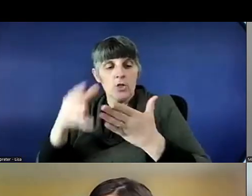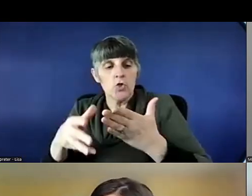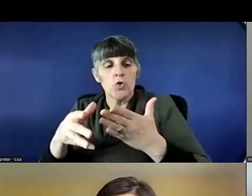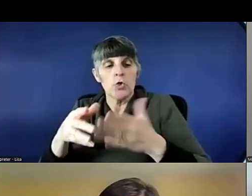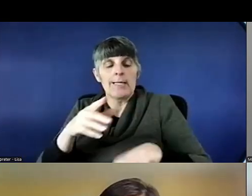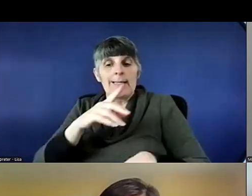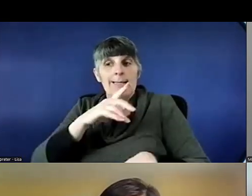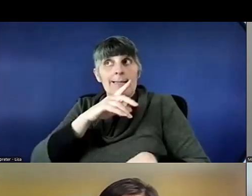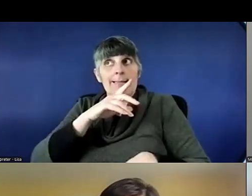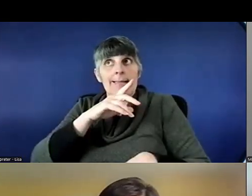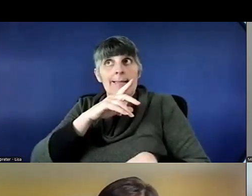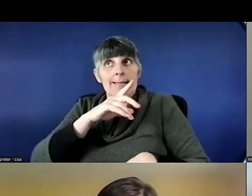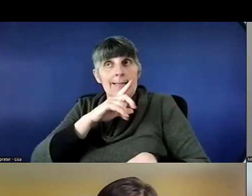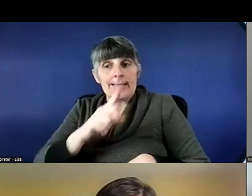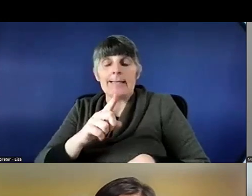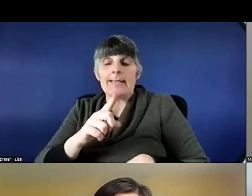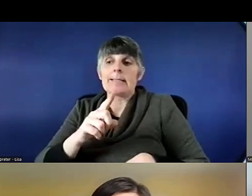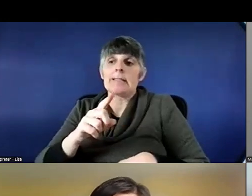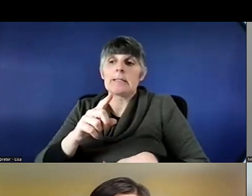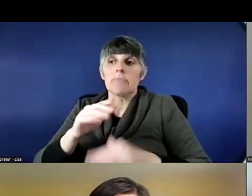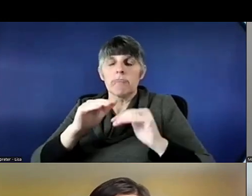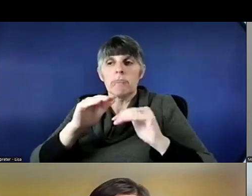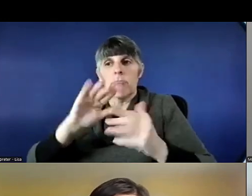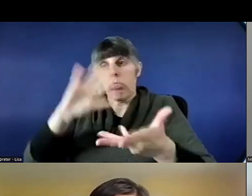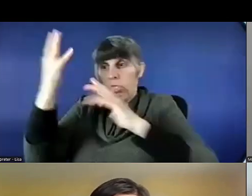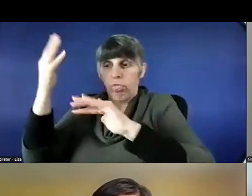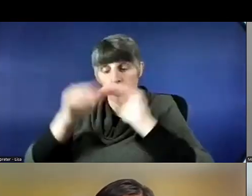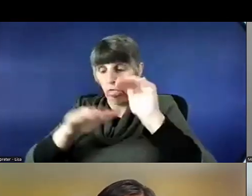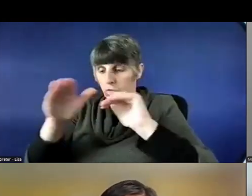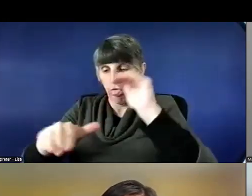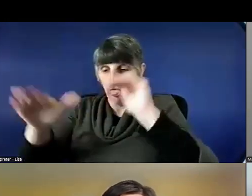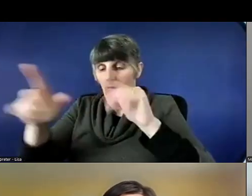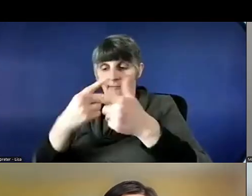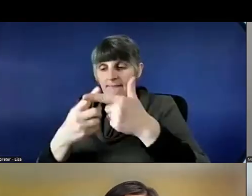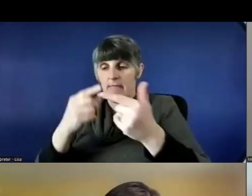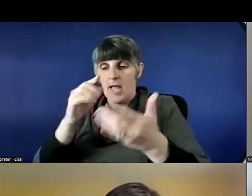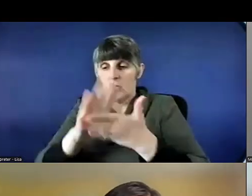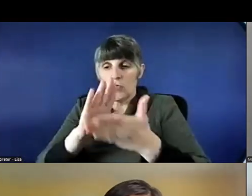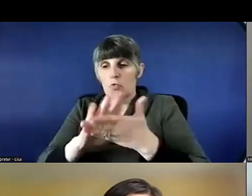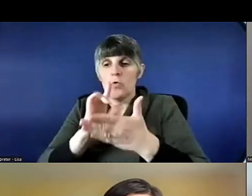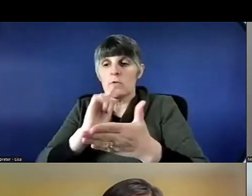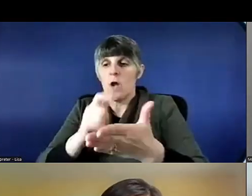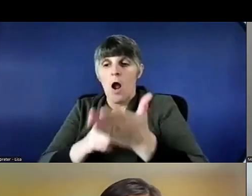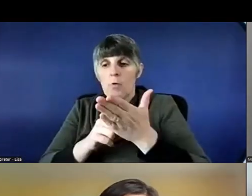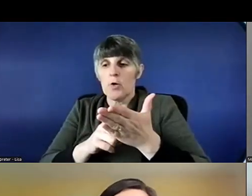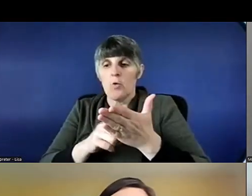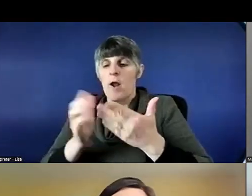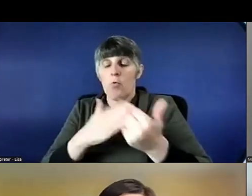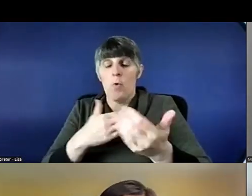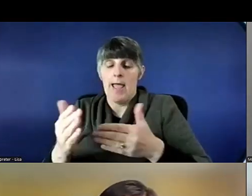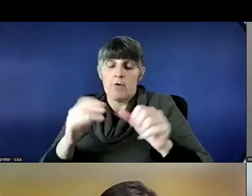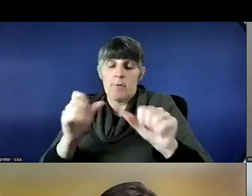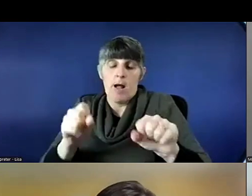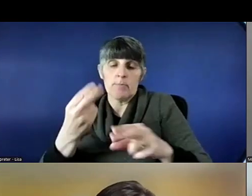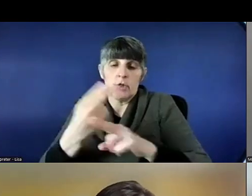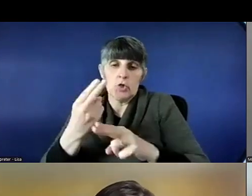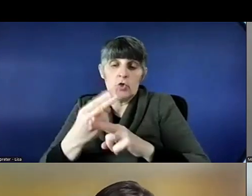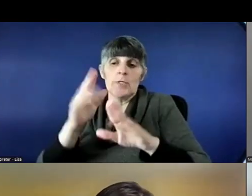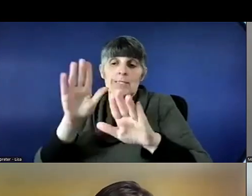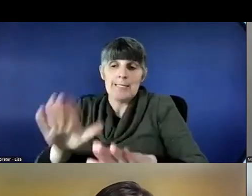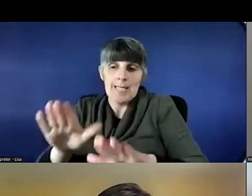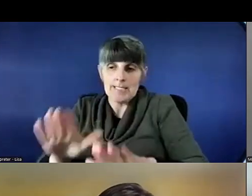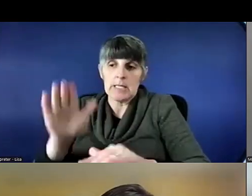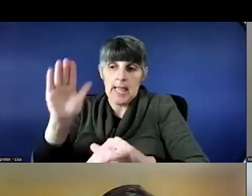is highly dysregulated, when that does happen, then schools are required, whenever possible, to use